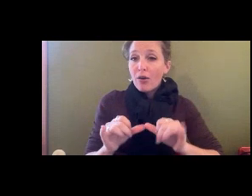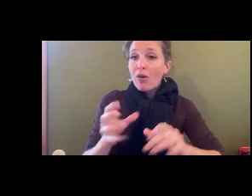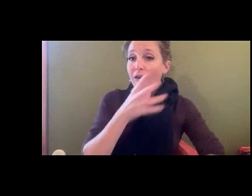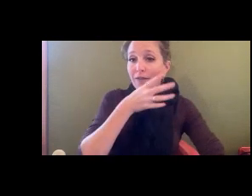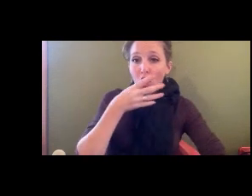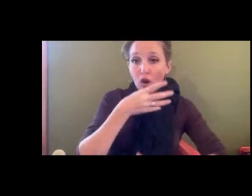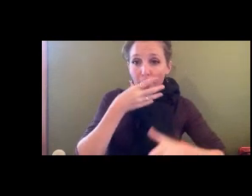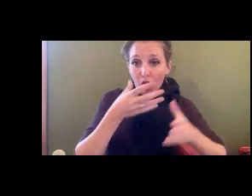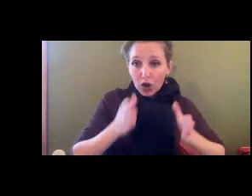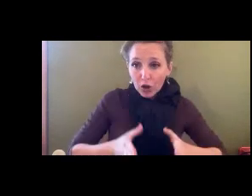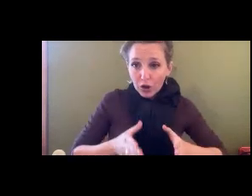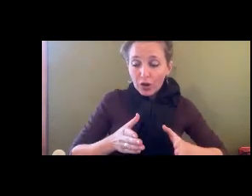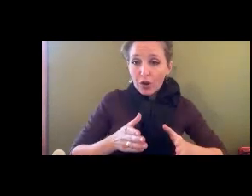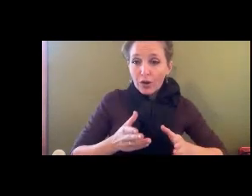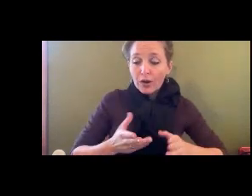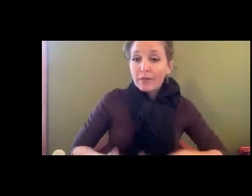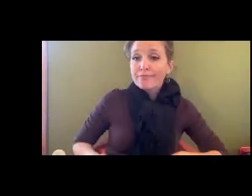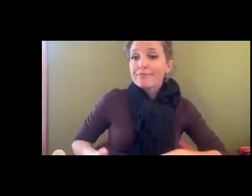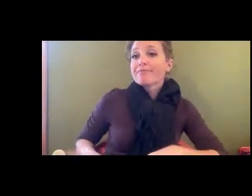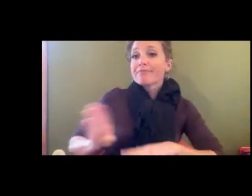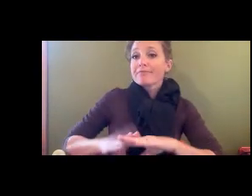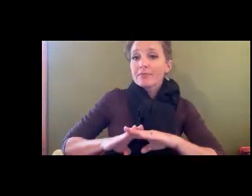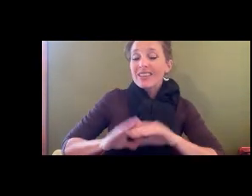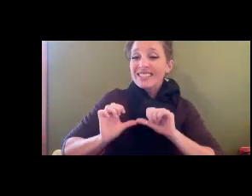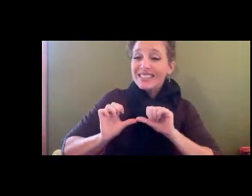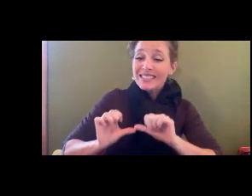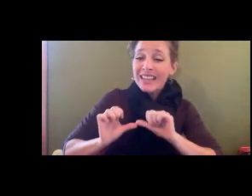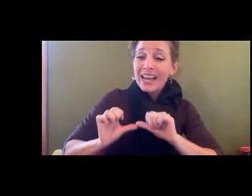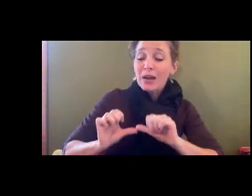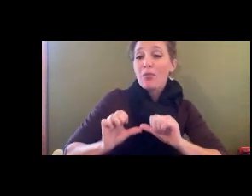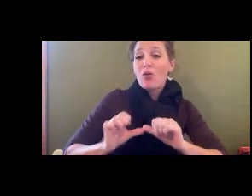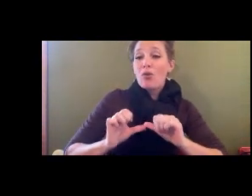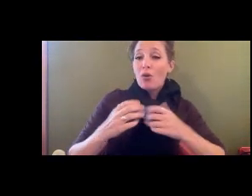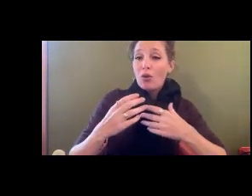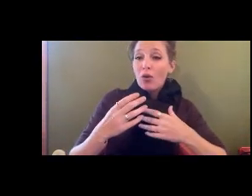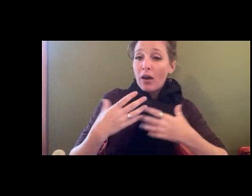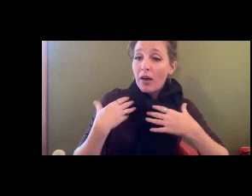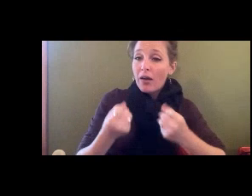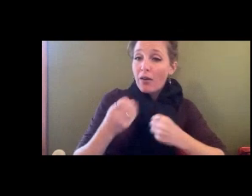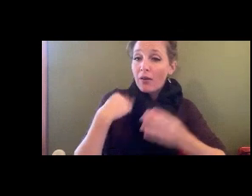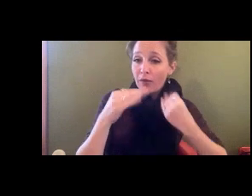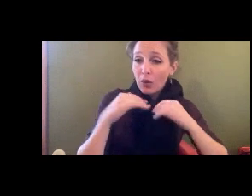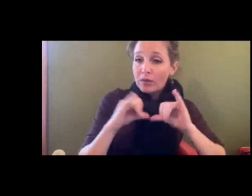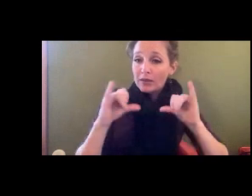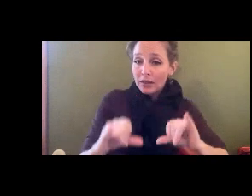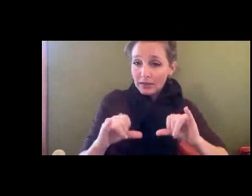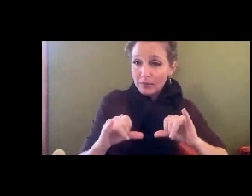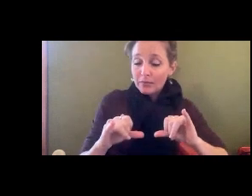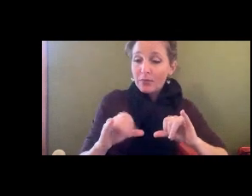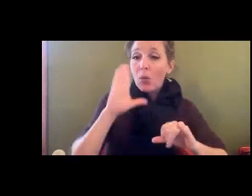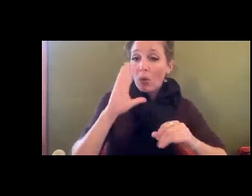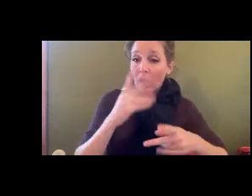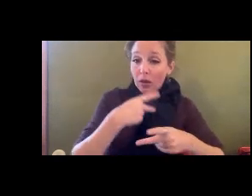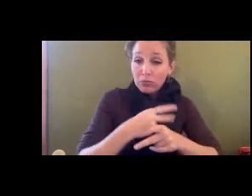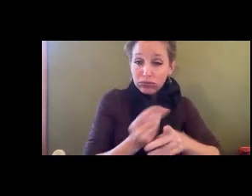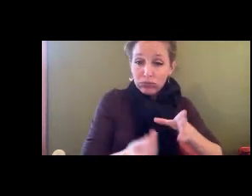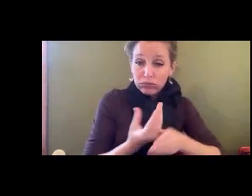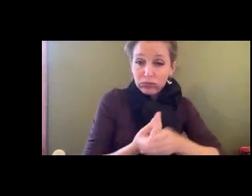for increasing sustainable food systems to build more resilience that will increase productivity and